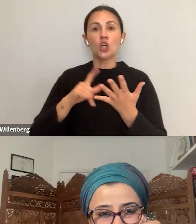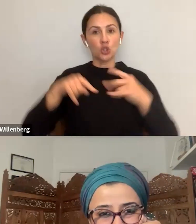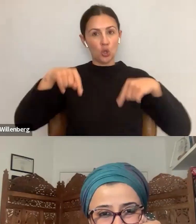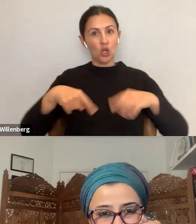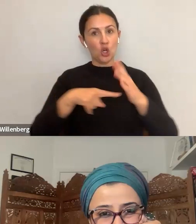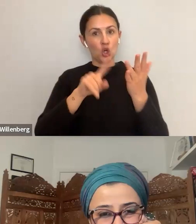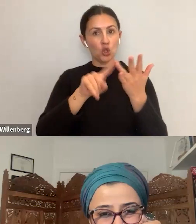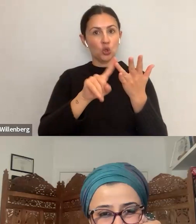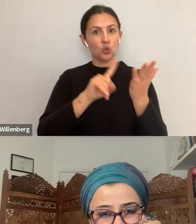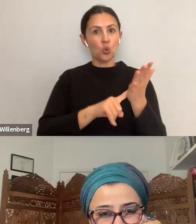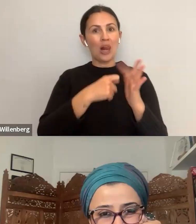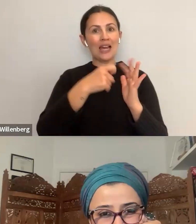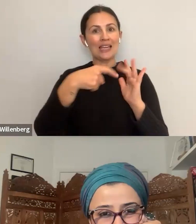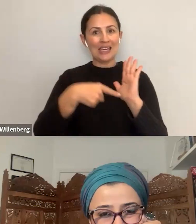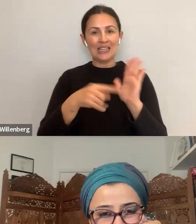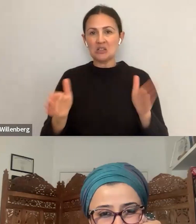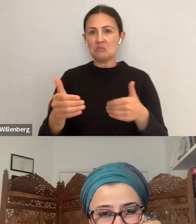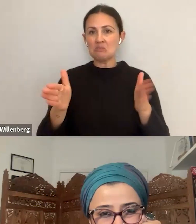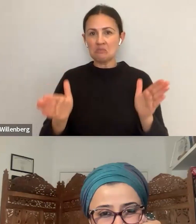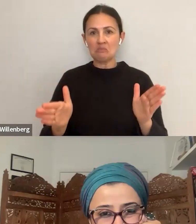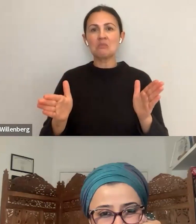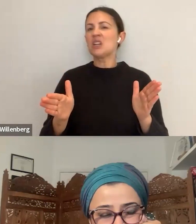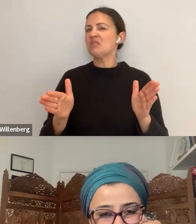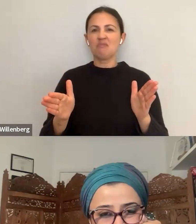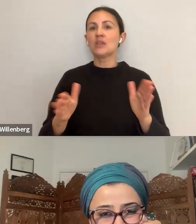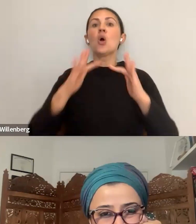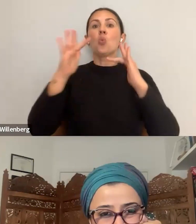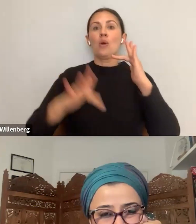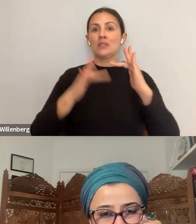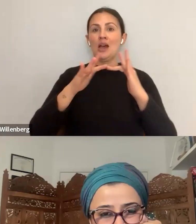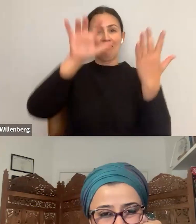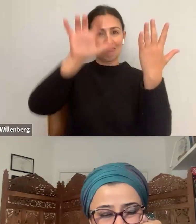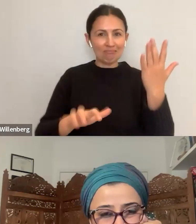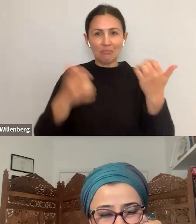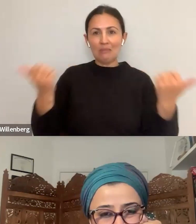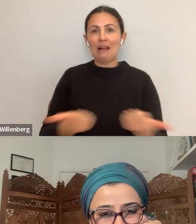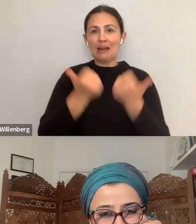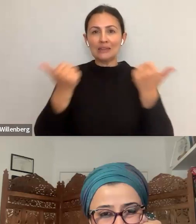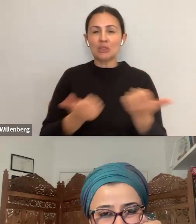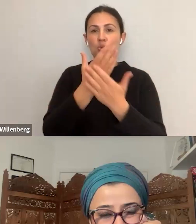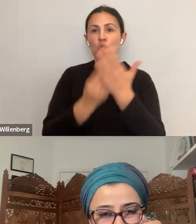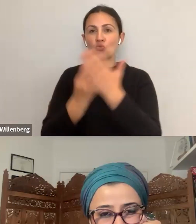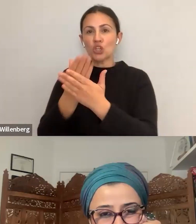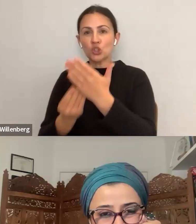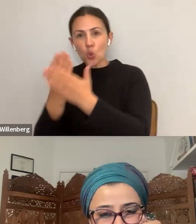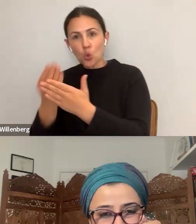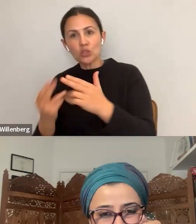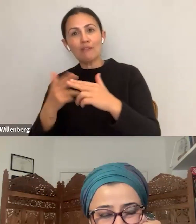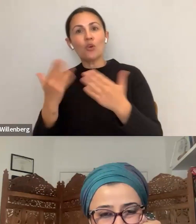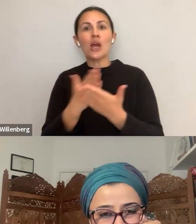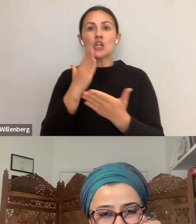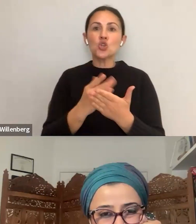It's a practical, action-based website. It's full of resources that are about supporting topics like governance